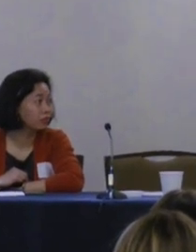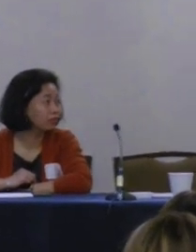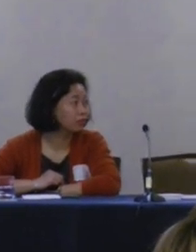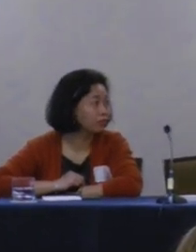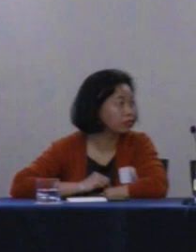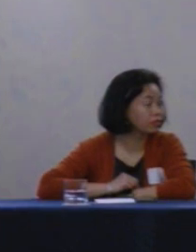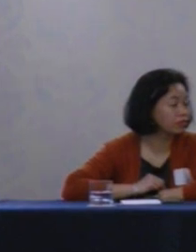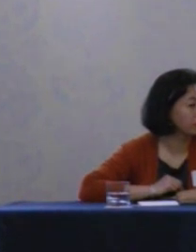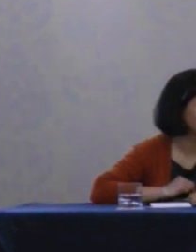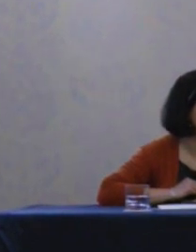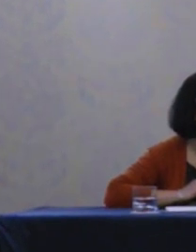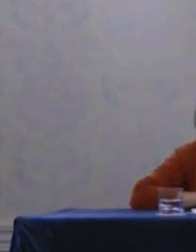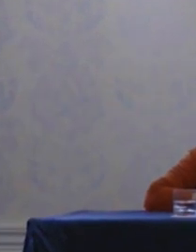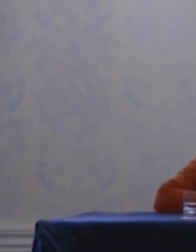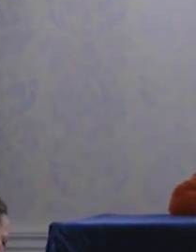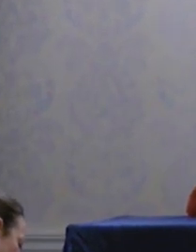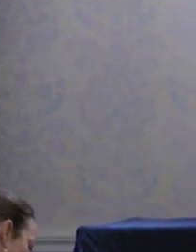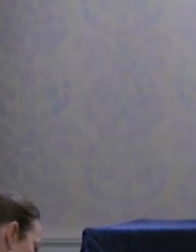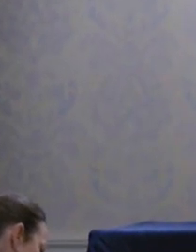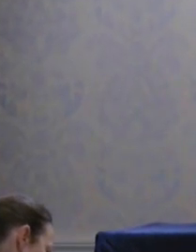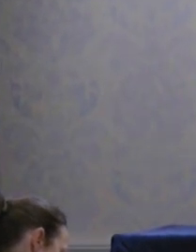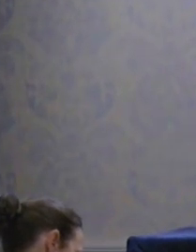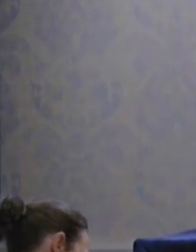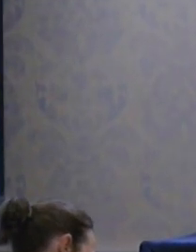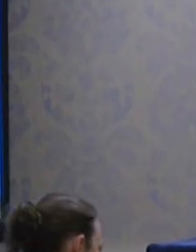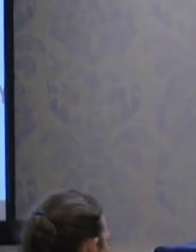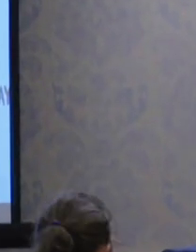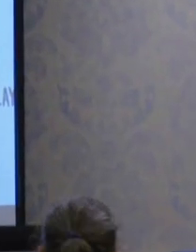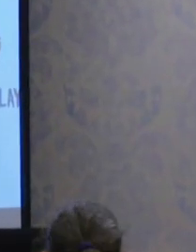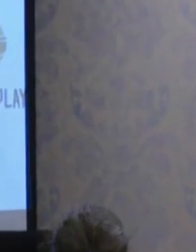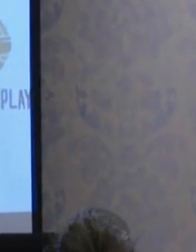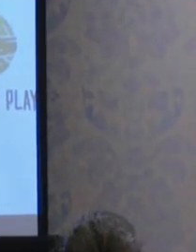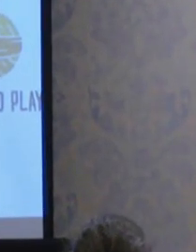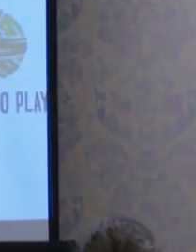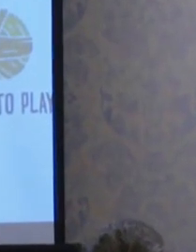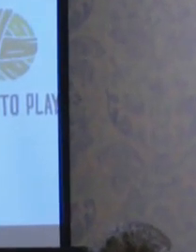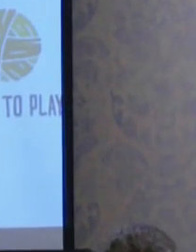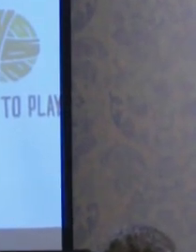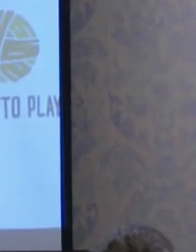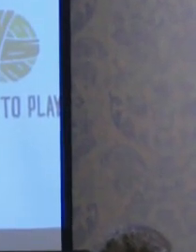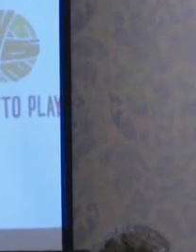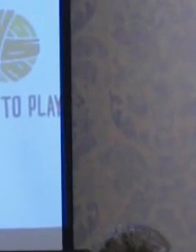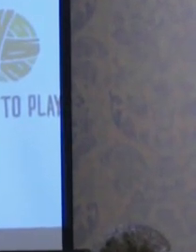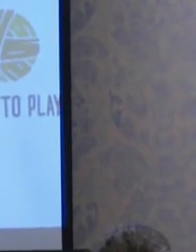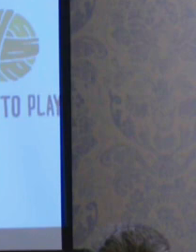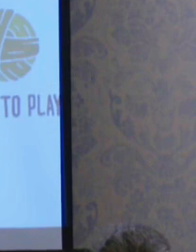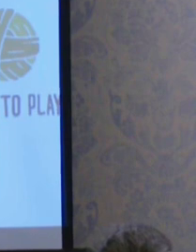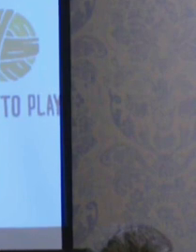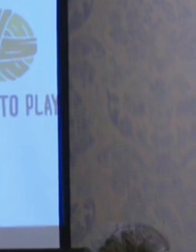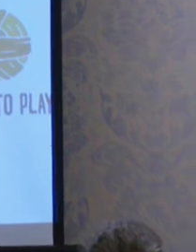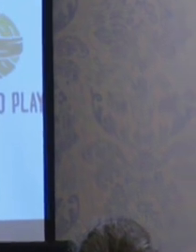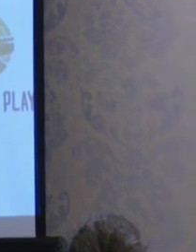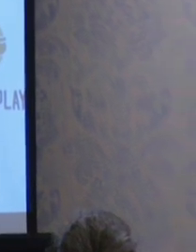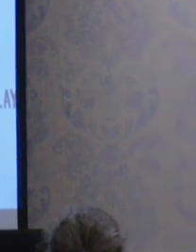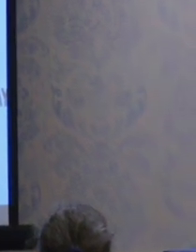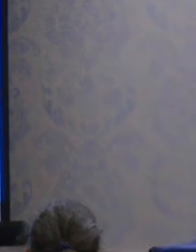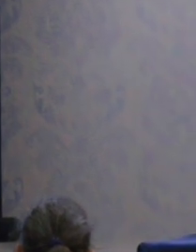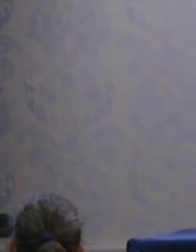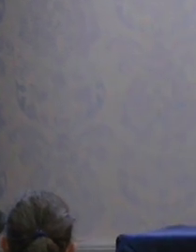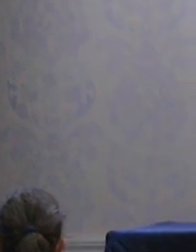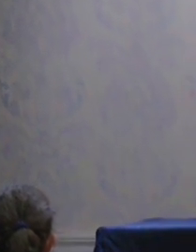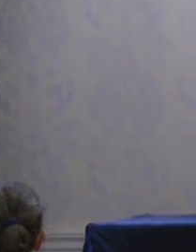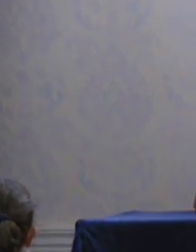to do this in a different modality, in blended modalities. So we worked with a group of